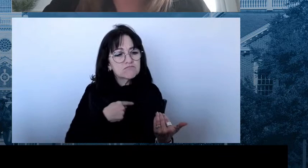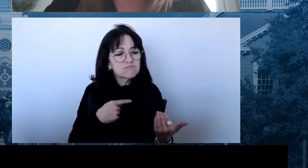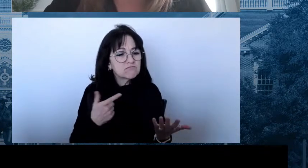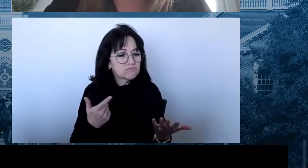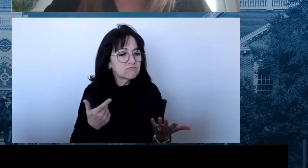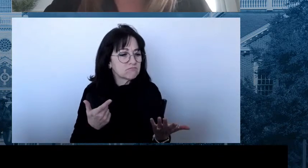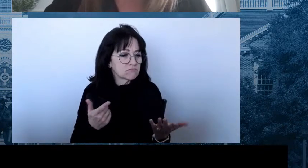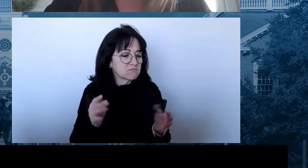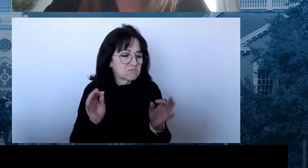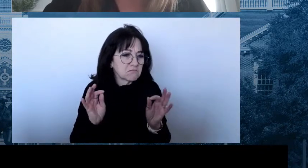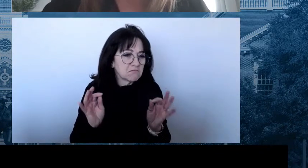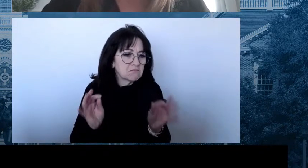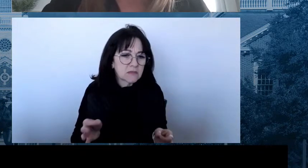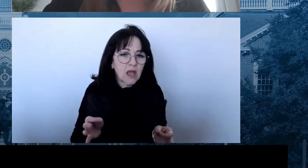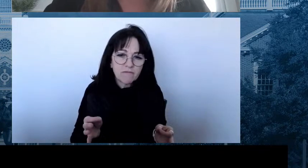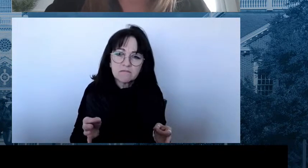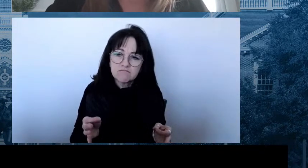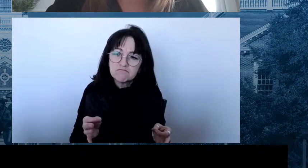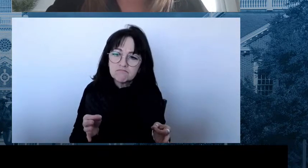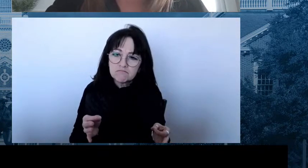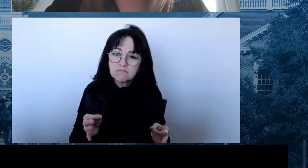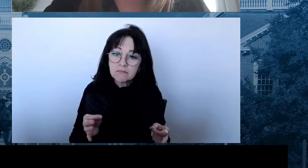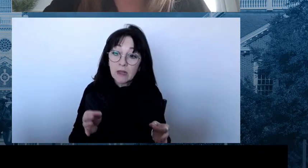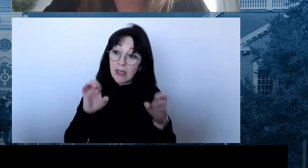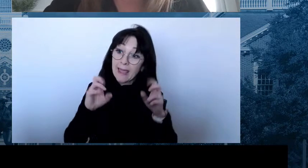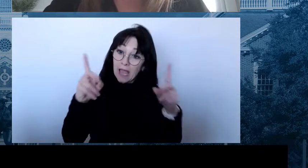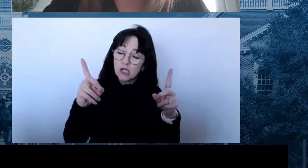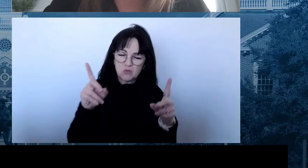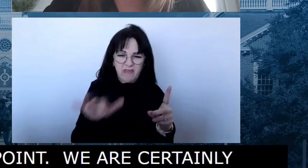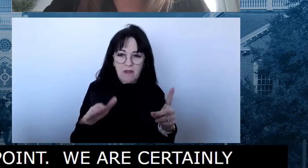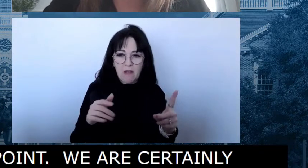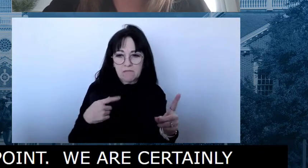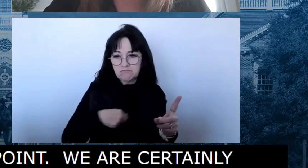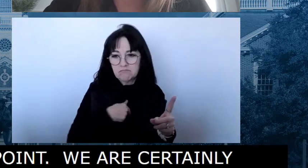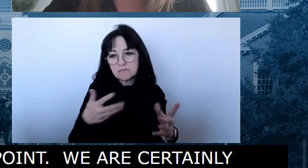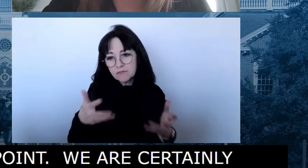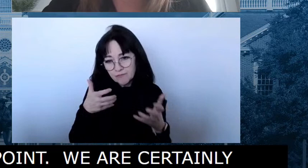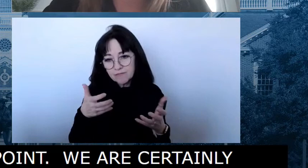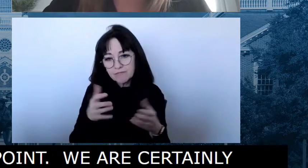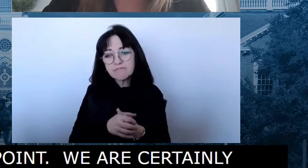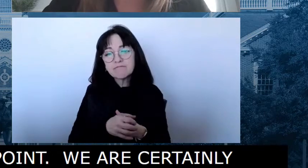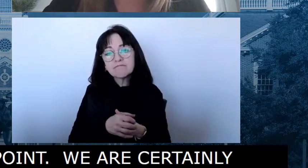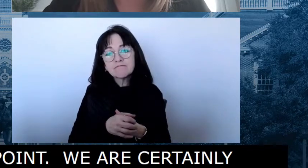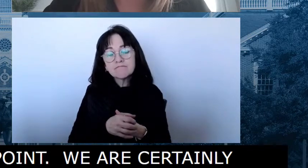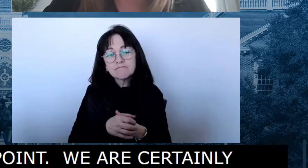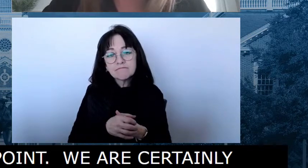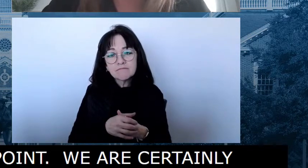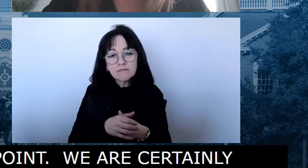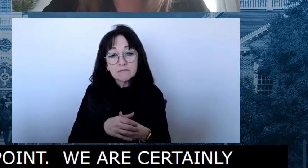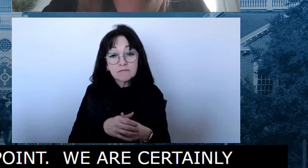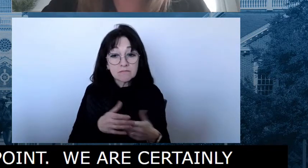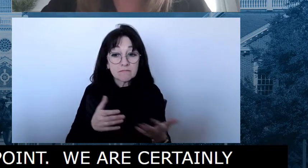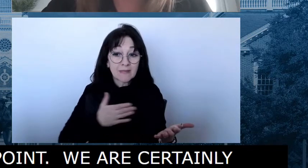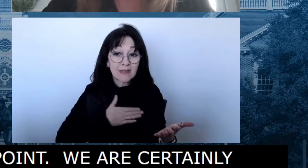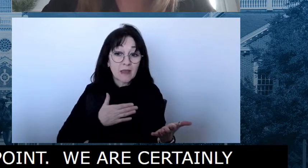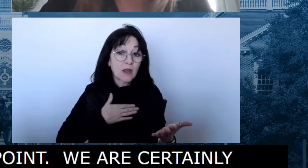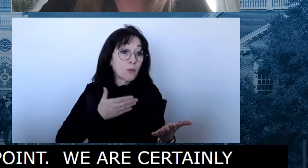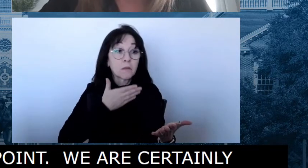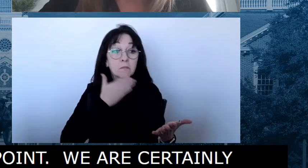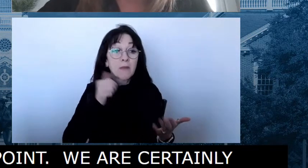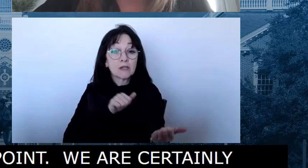want to continue to educate, and we think that is the best approach at this